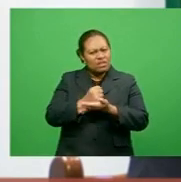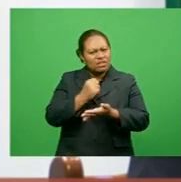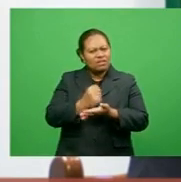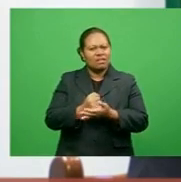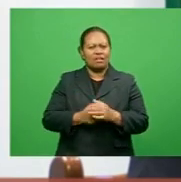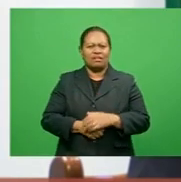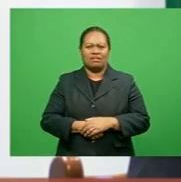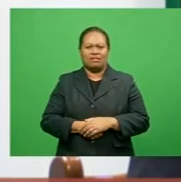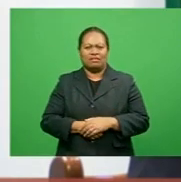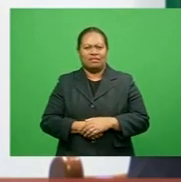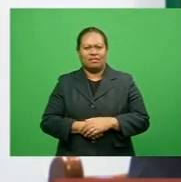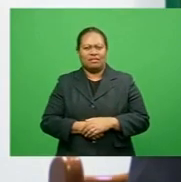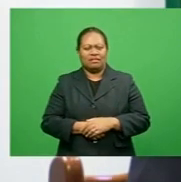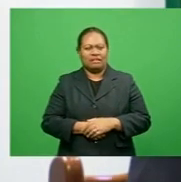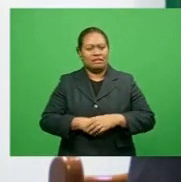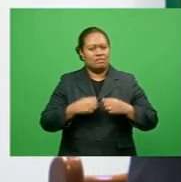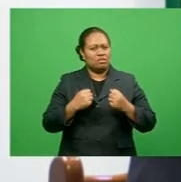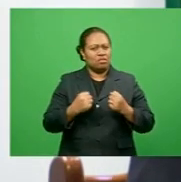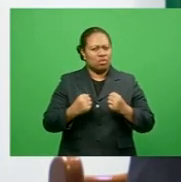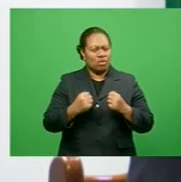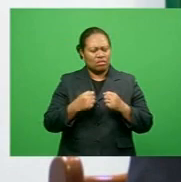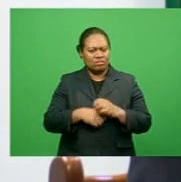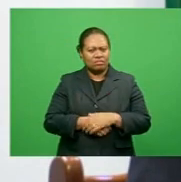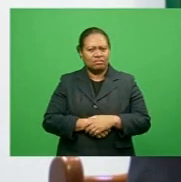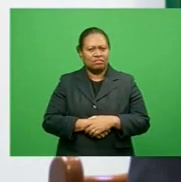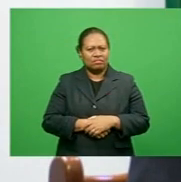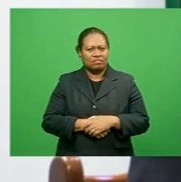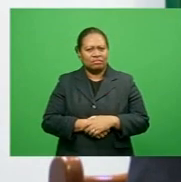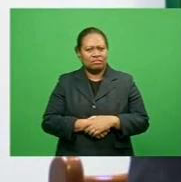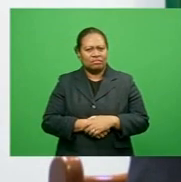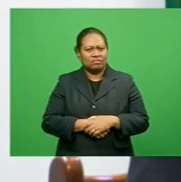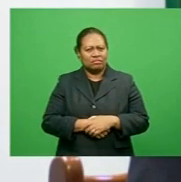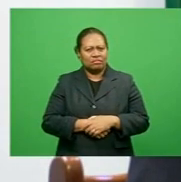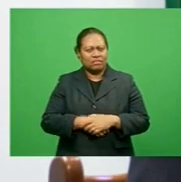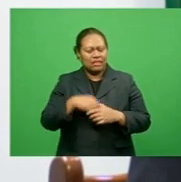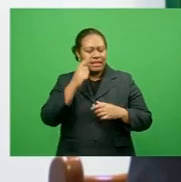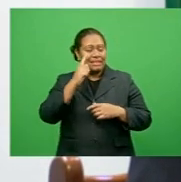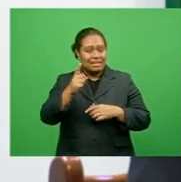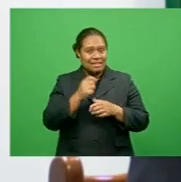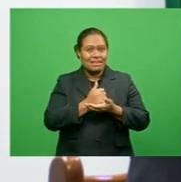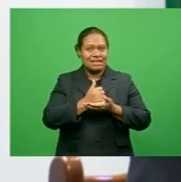feature very strongly in terms of the number